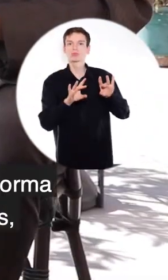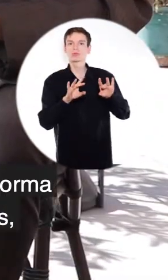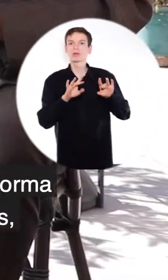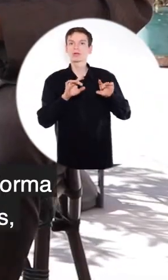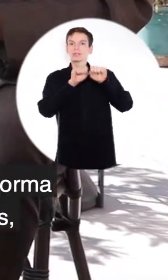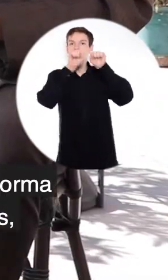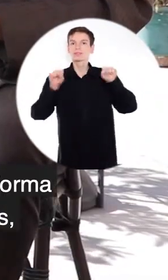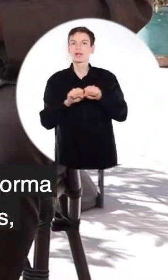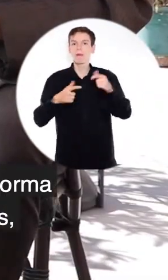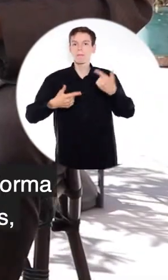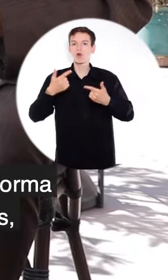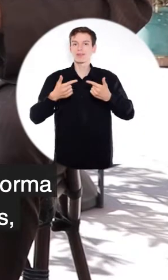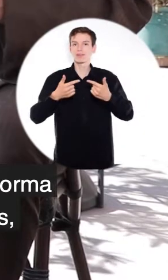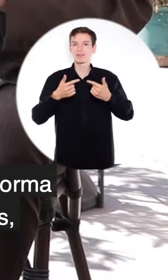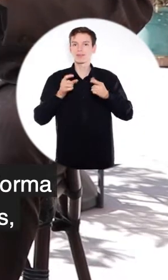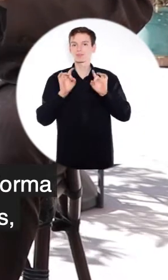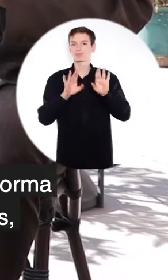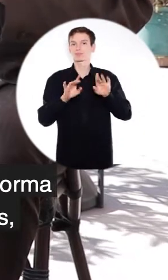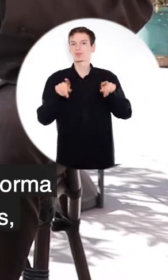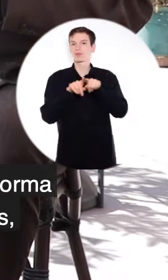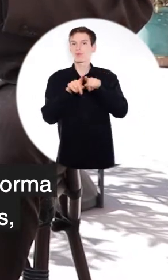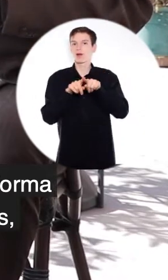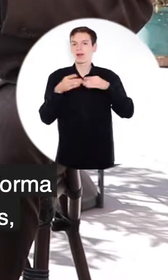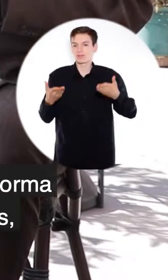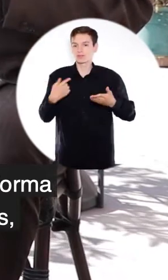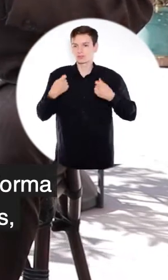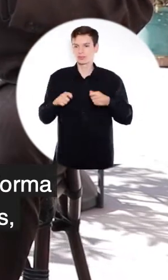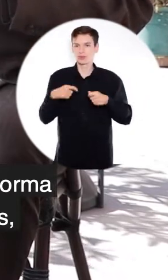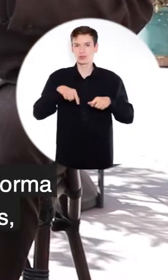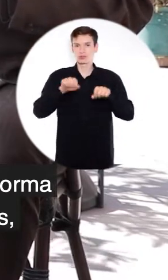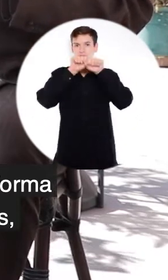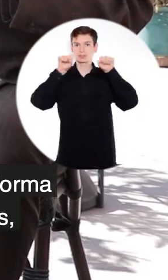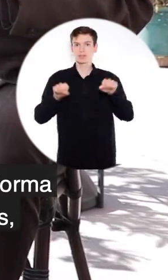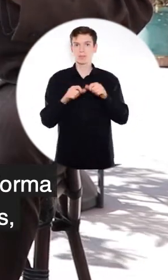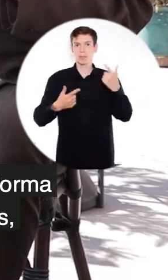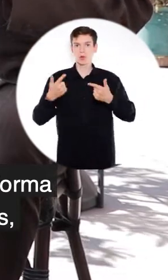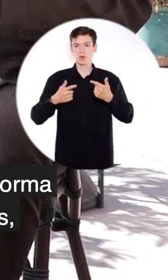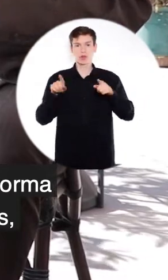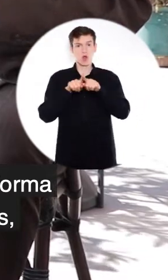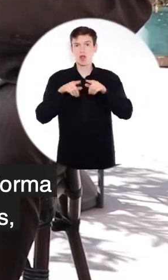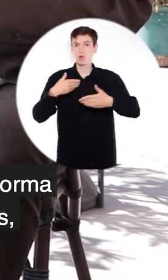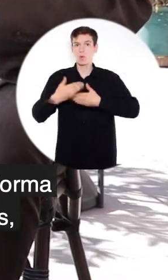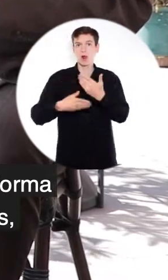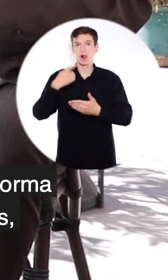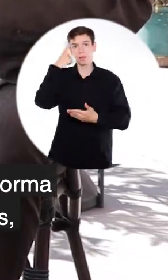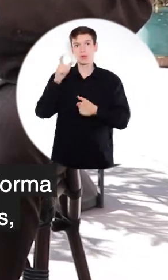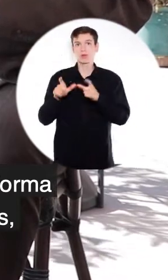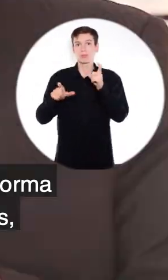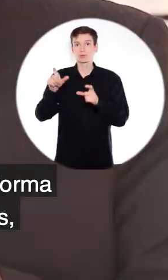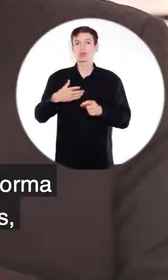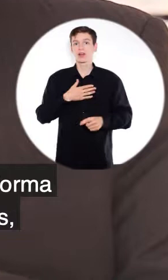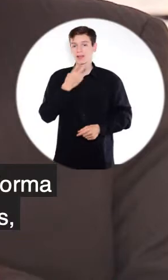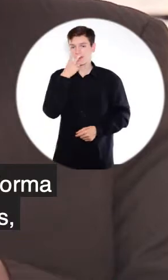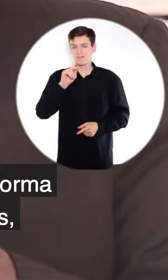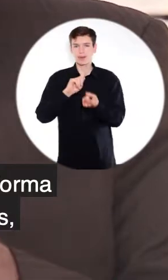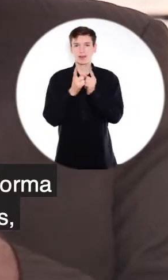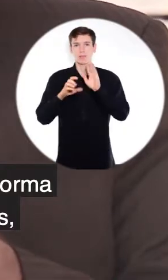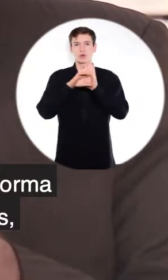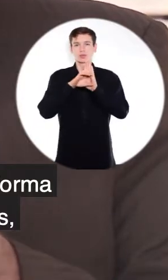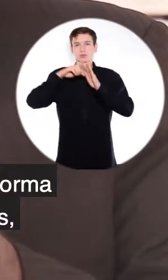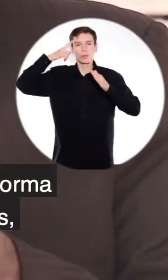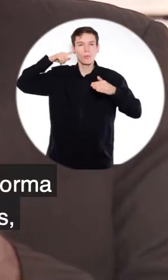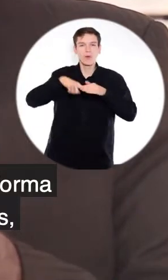to think of a circumstance in which you're trying to do a pretty major reform in response to demonstrations. But